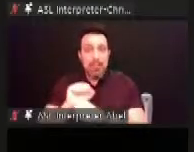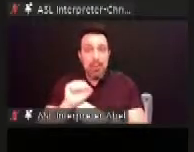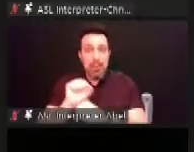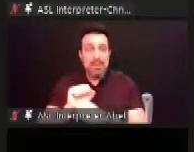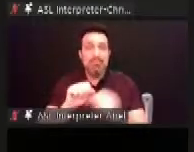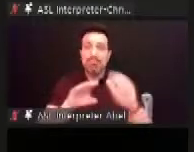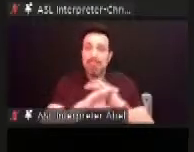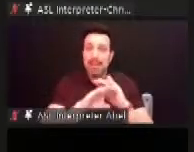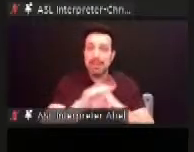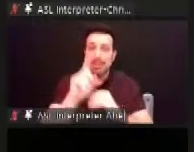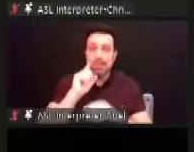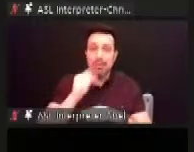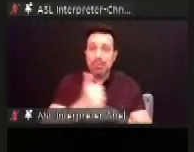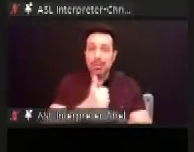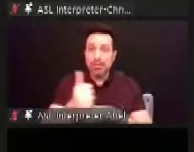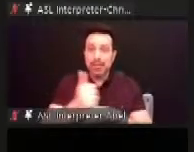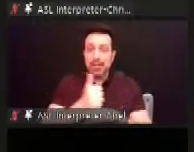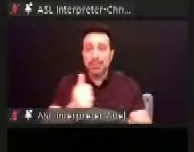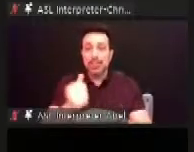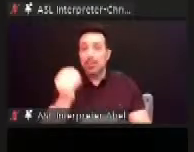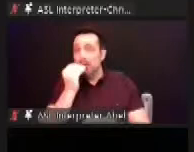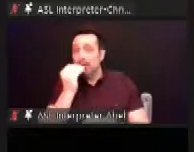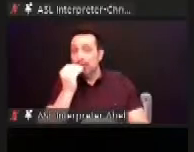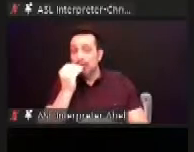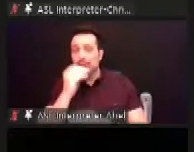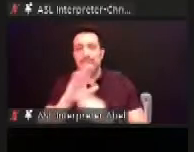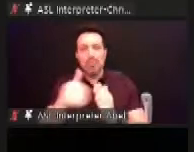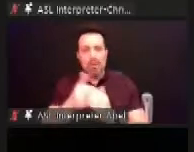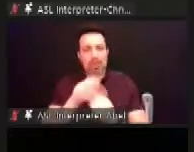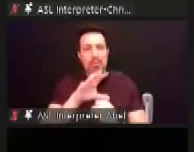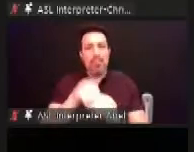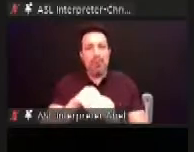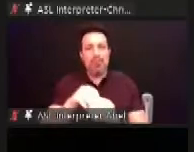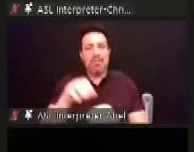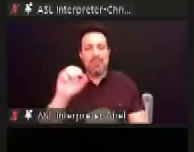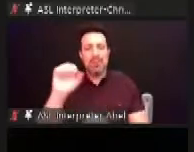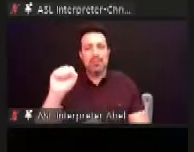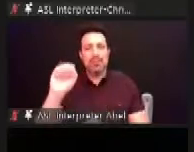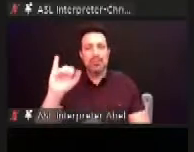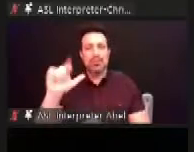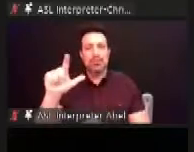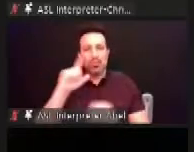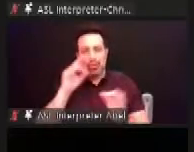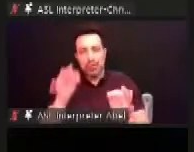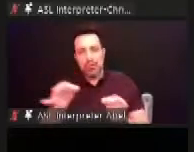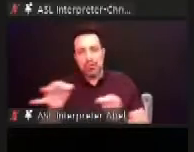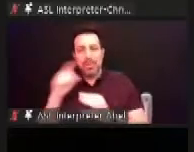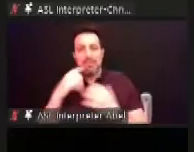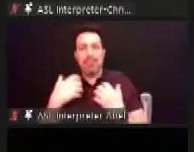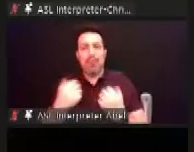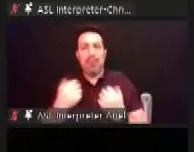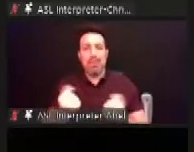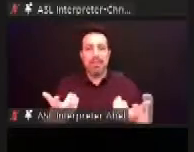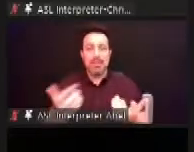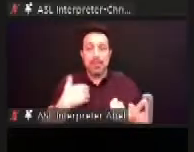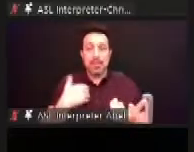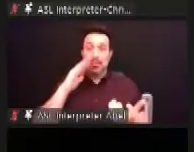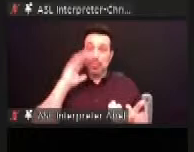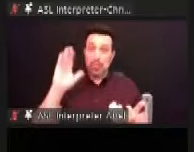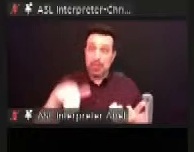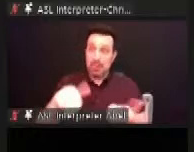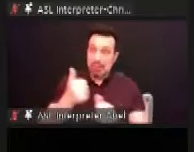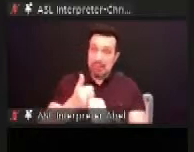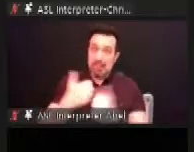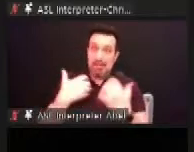to transportation, nutrition, are all parts of those social determinants of health. And so if we know that that is a healthcare